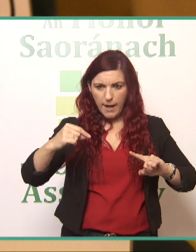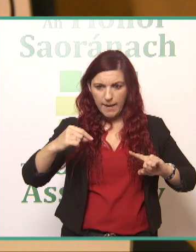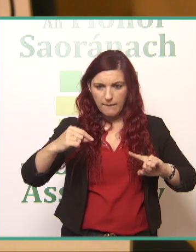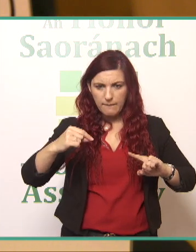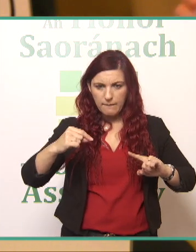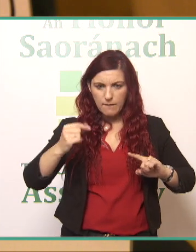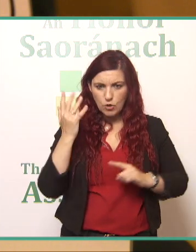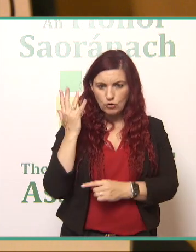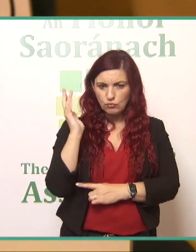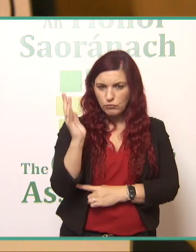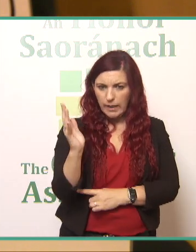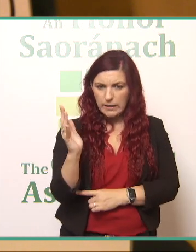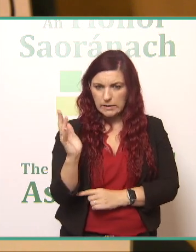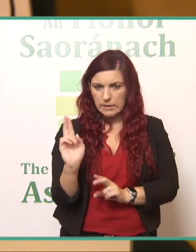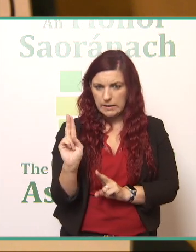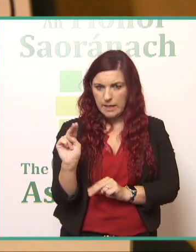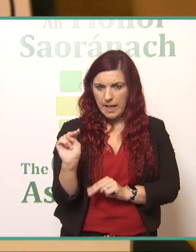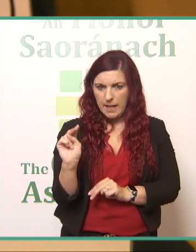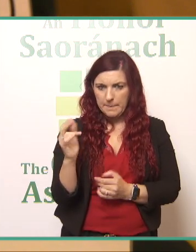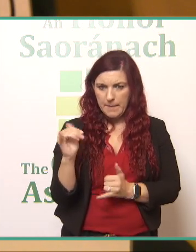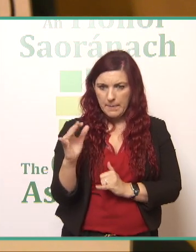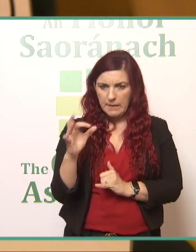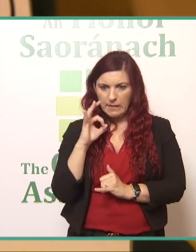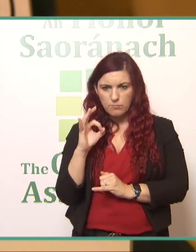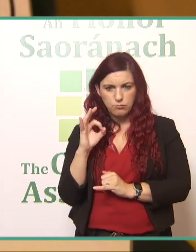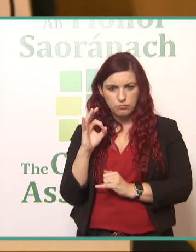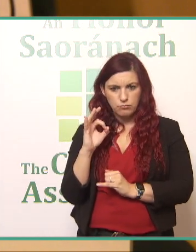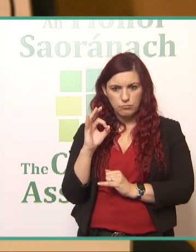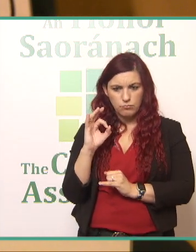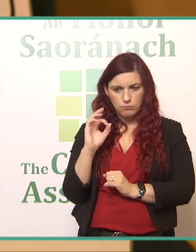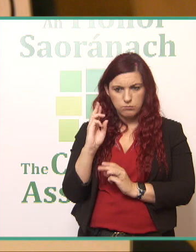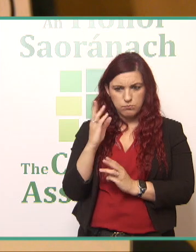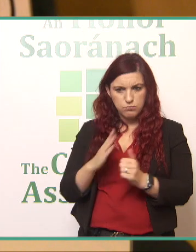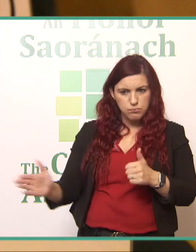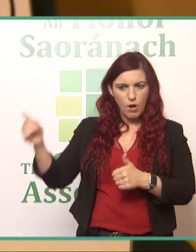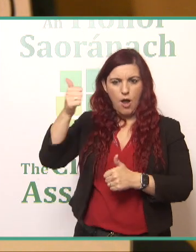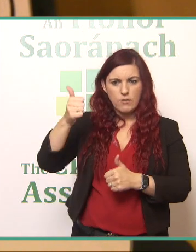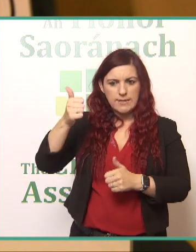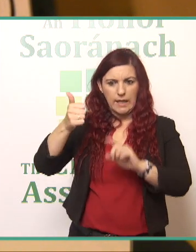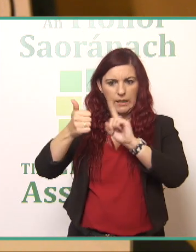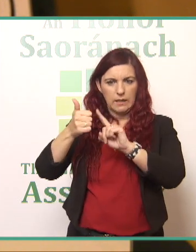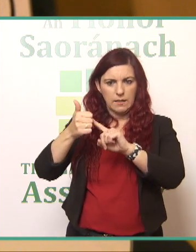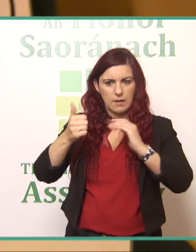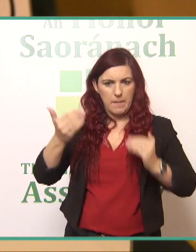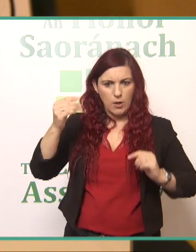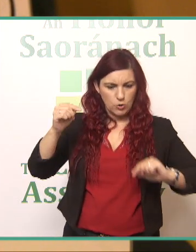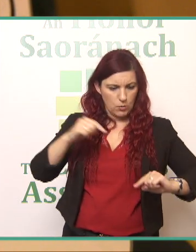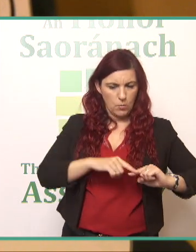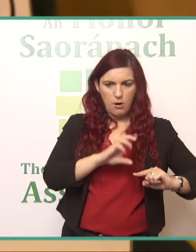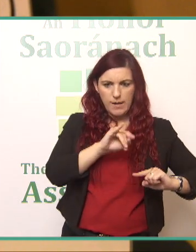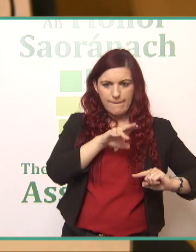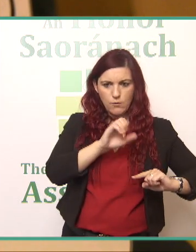trees could get precedence over coniferous ones in terms of grants, because they